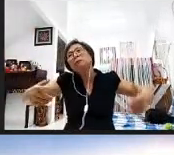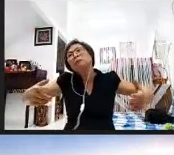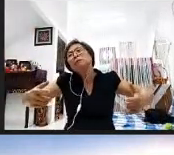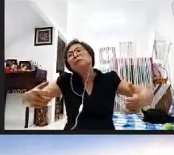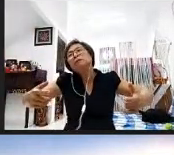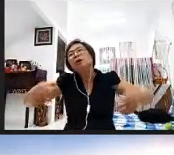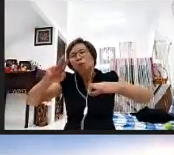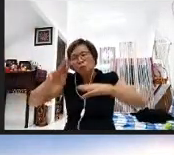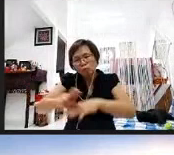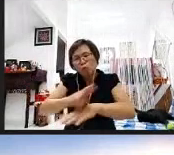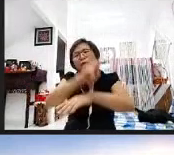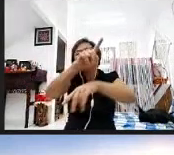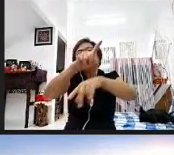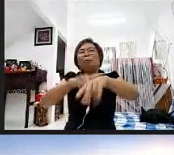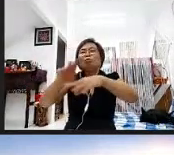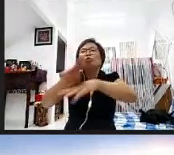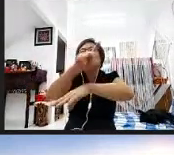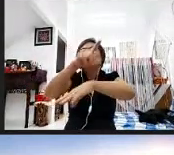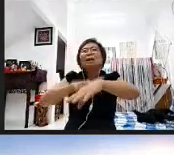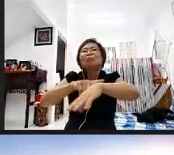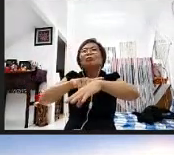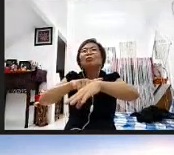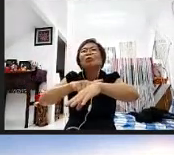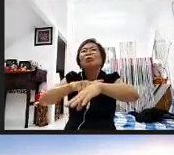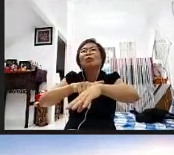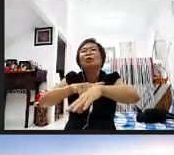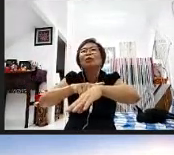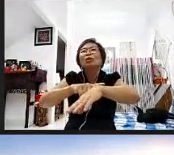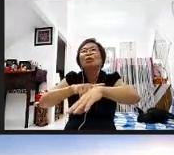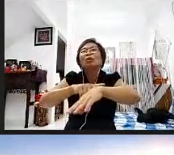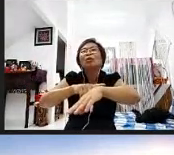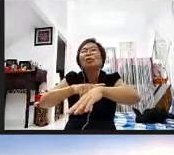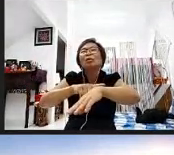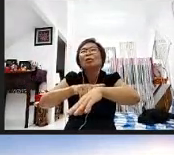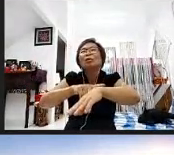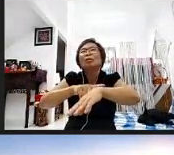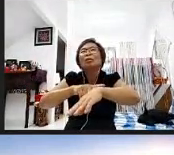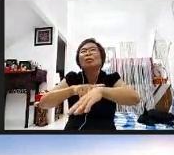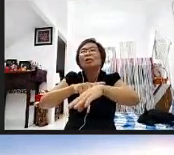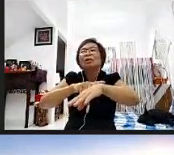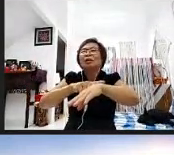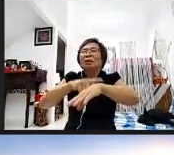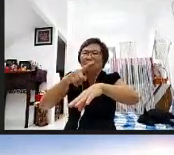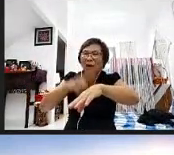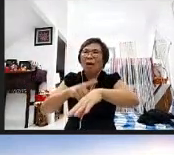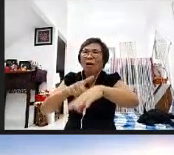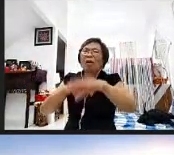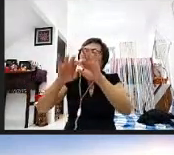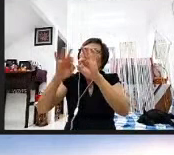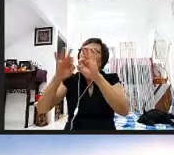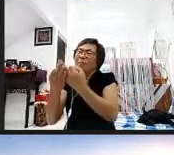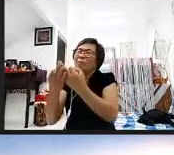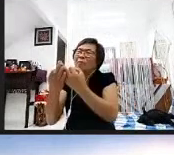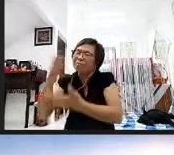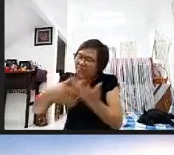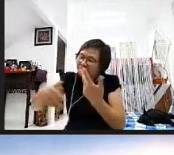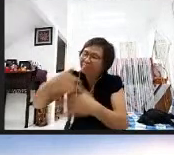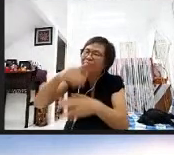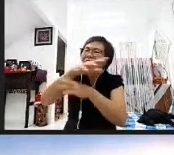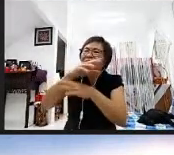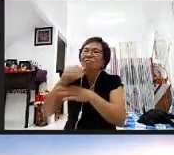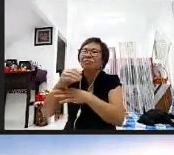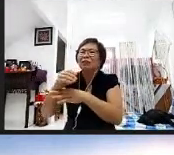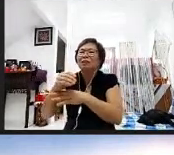utilize the time usually to increase bonding in the families. And some were able to use the ample